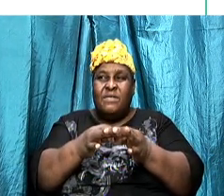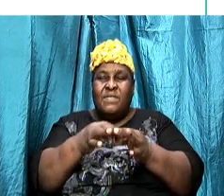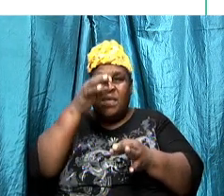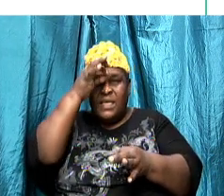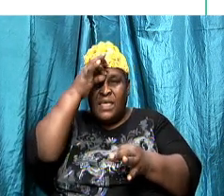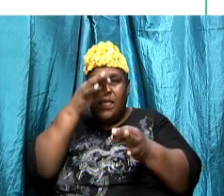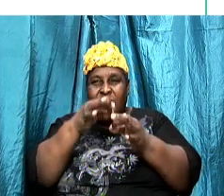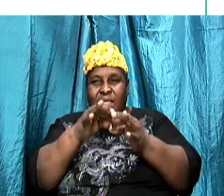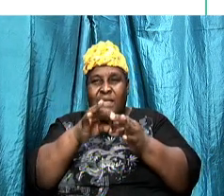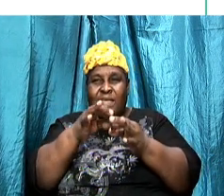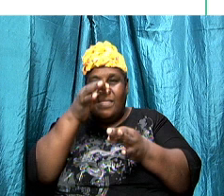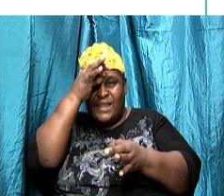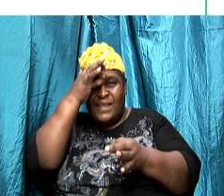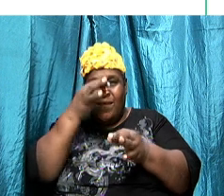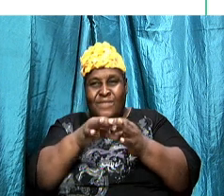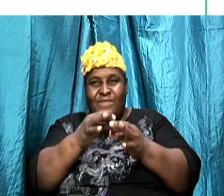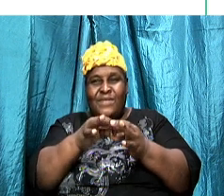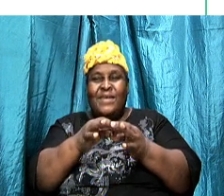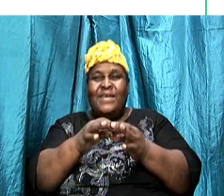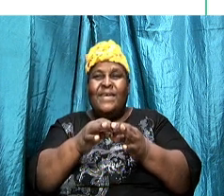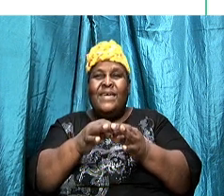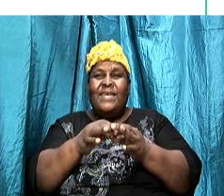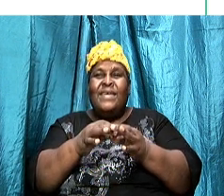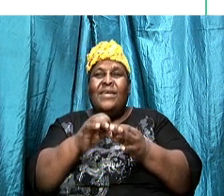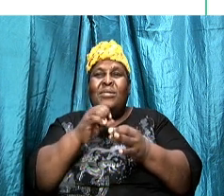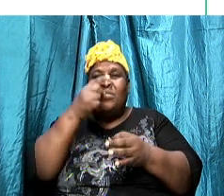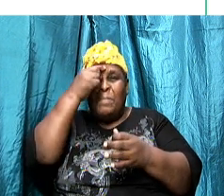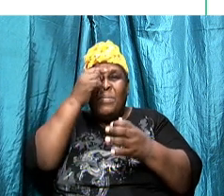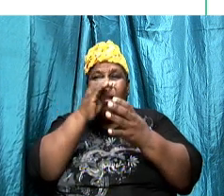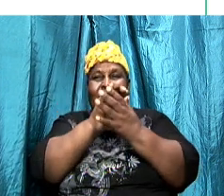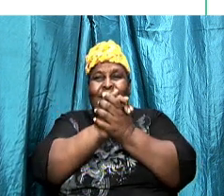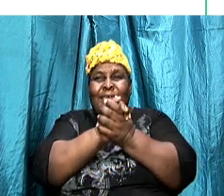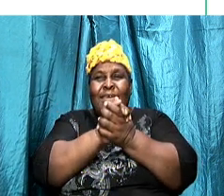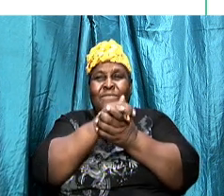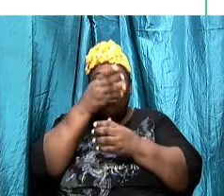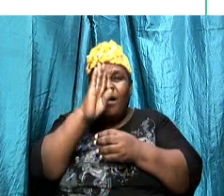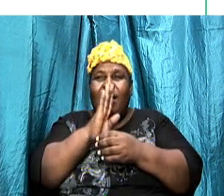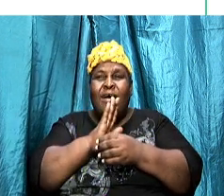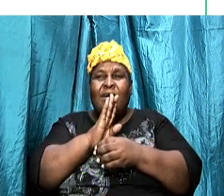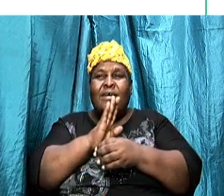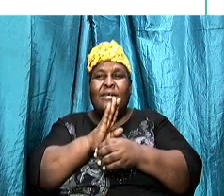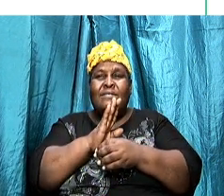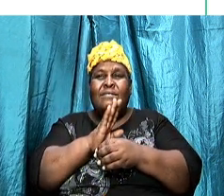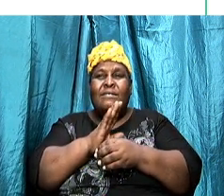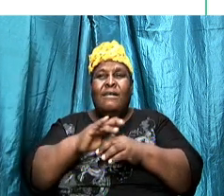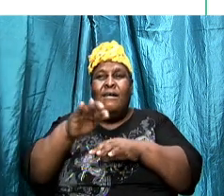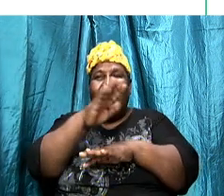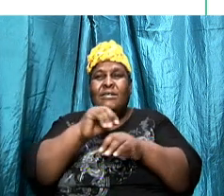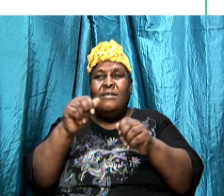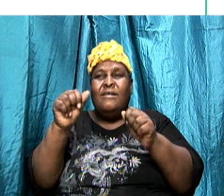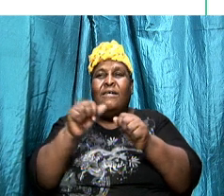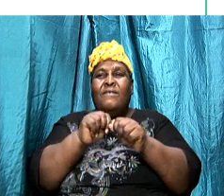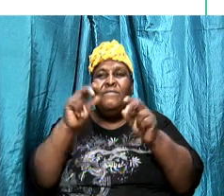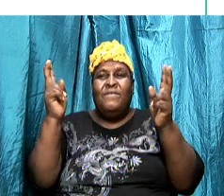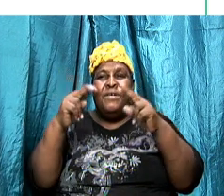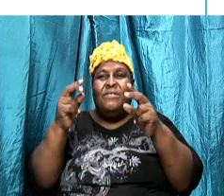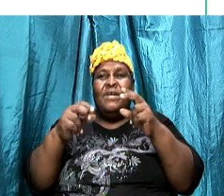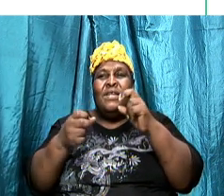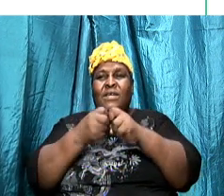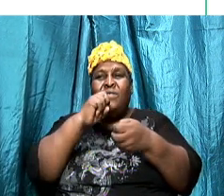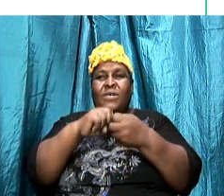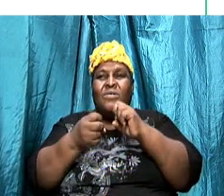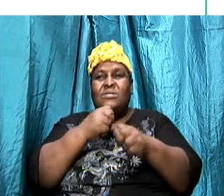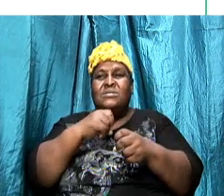The next set, and I'm getting the wrap-up signal. The next set is the gifts of power, and faith falls in that